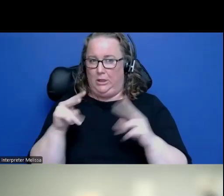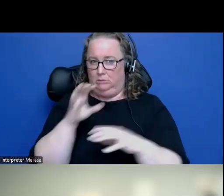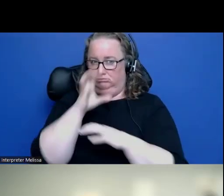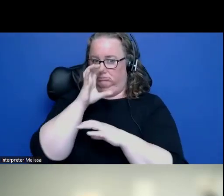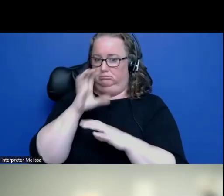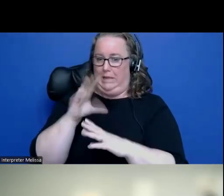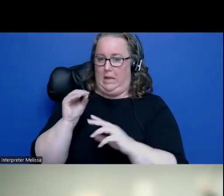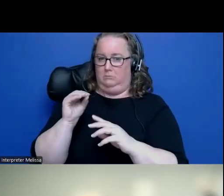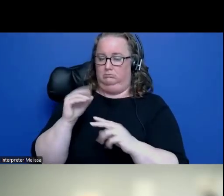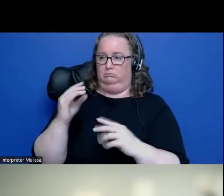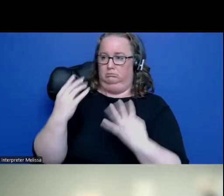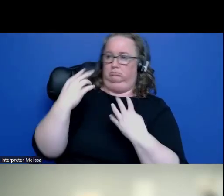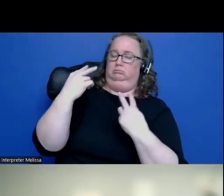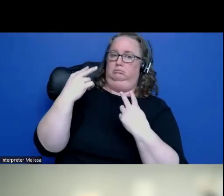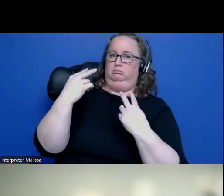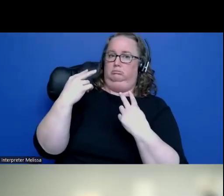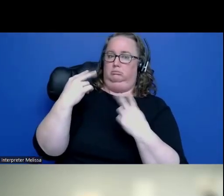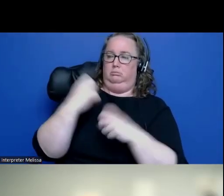intimidating.